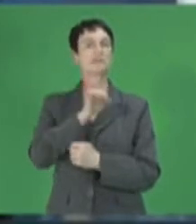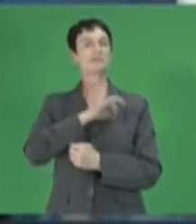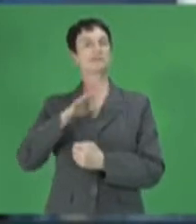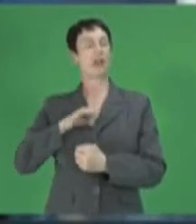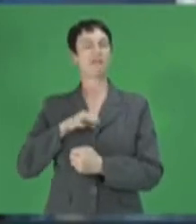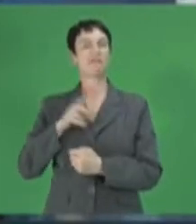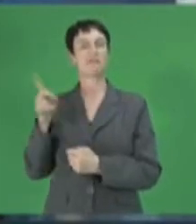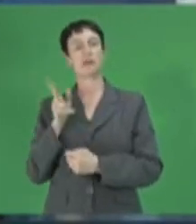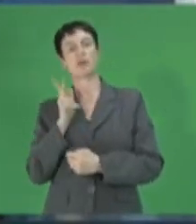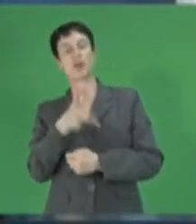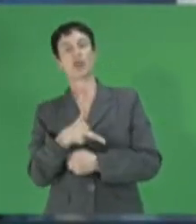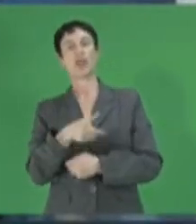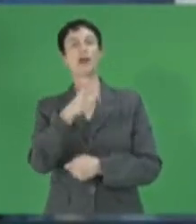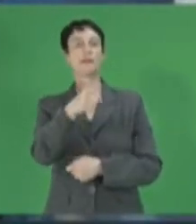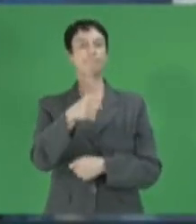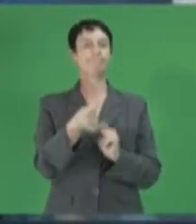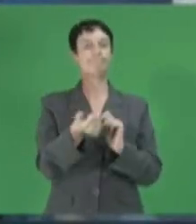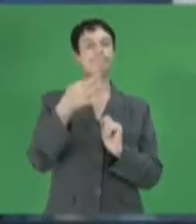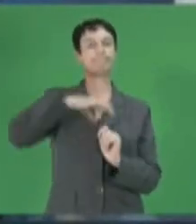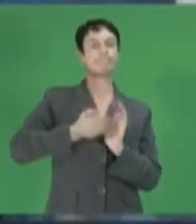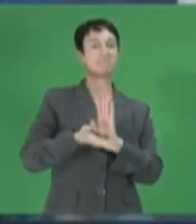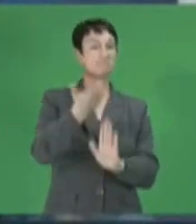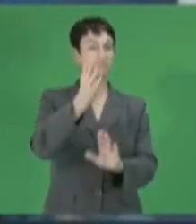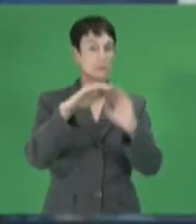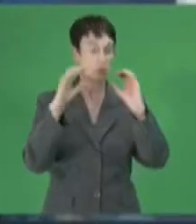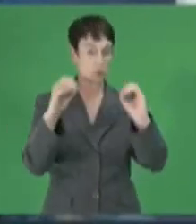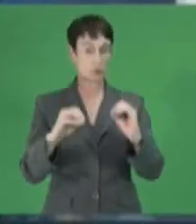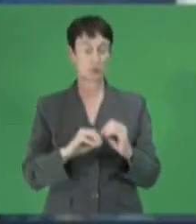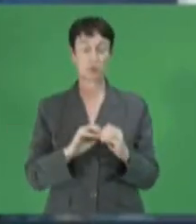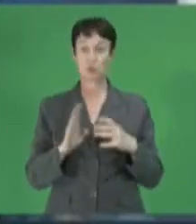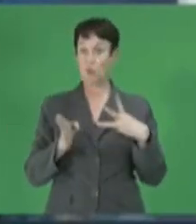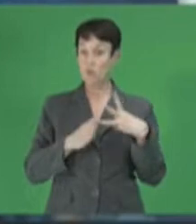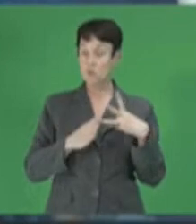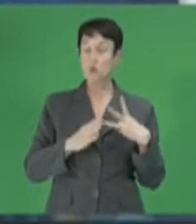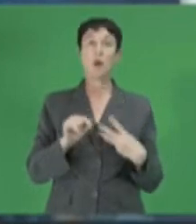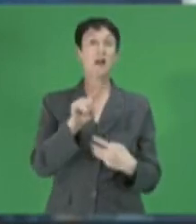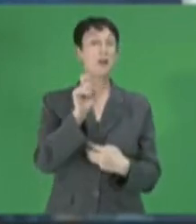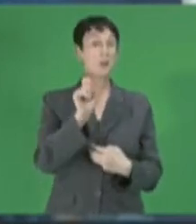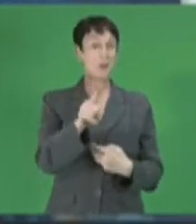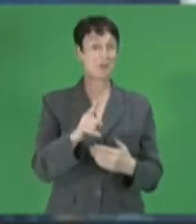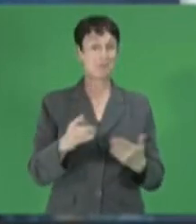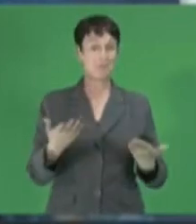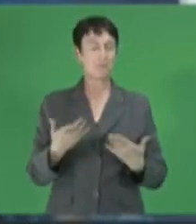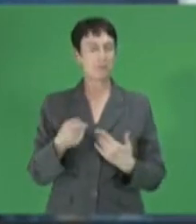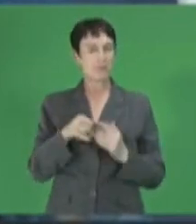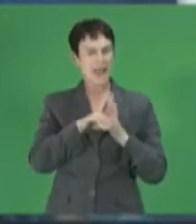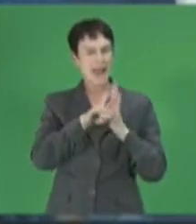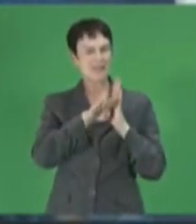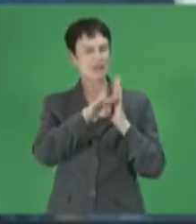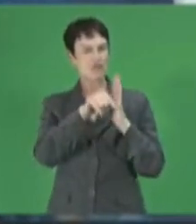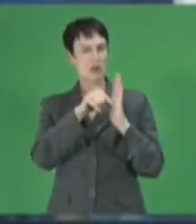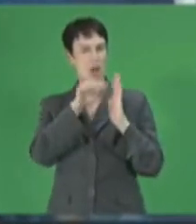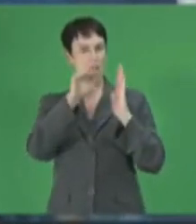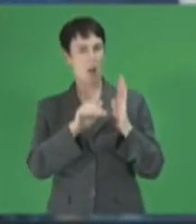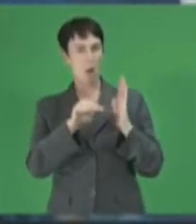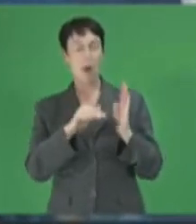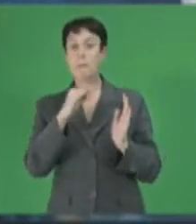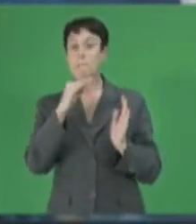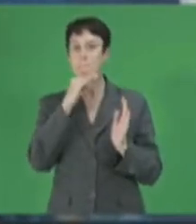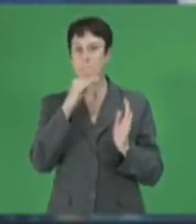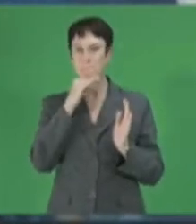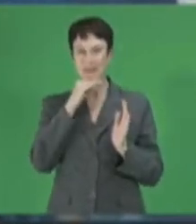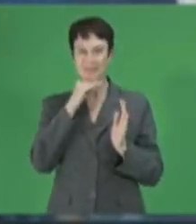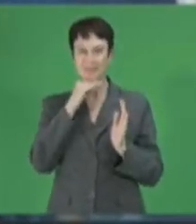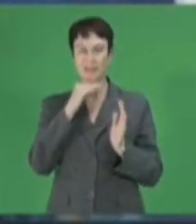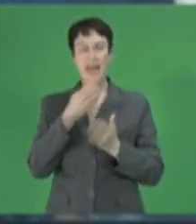Third question, should we be excited about lower inflation if it is largely an effect of weak demand and a